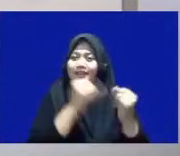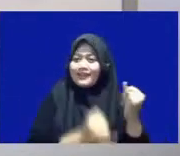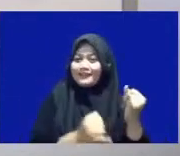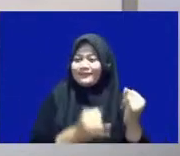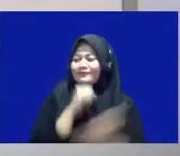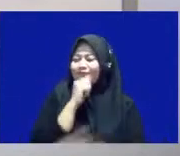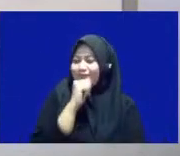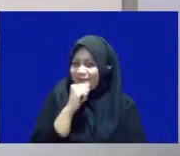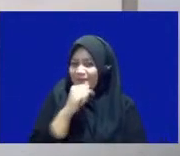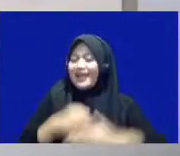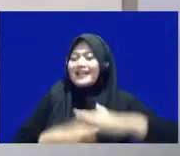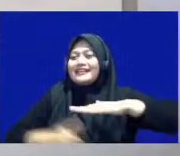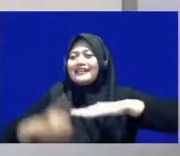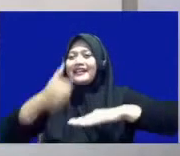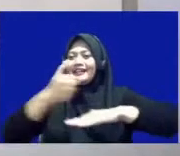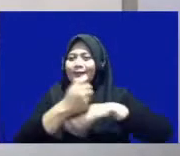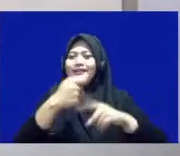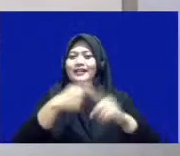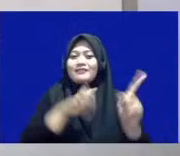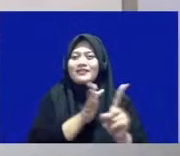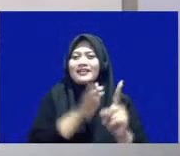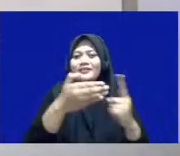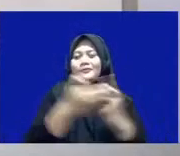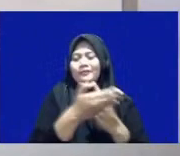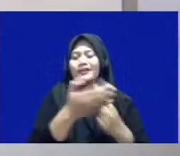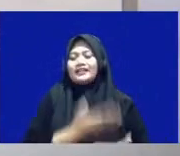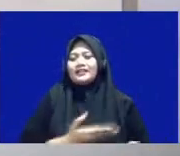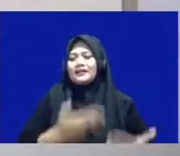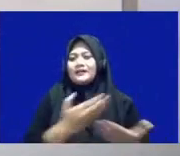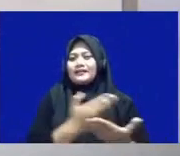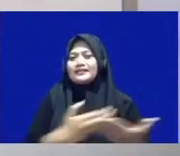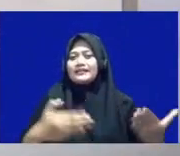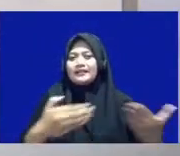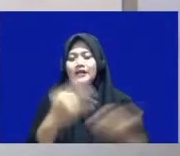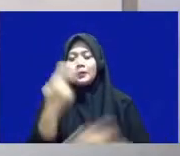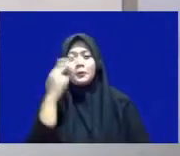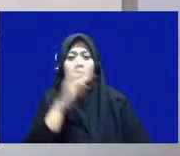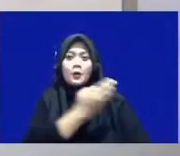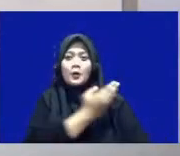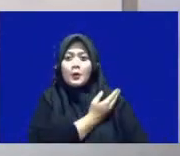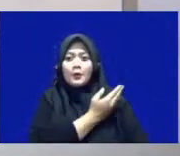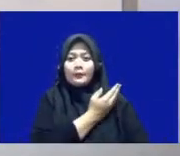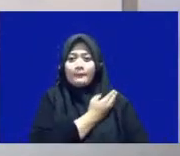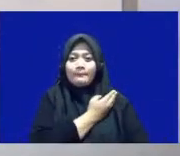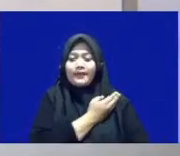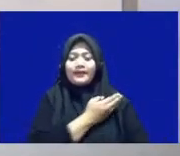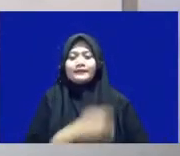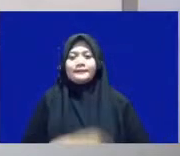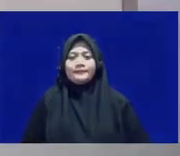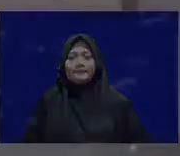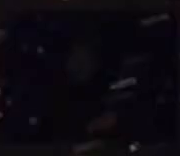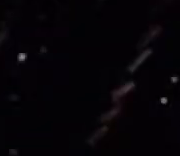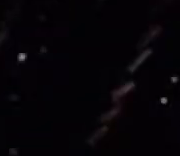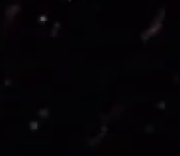Protection for Disaster Victims, Dr. Andes Ian Kusmadiana, MPSSP. The time is yours.